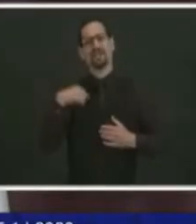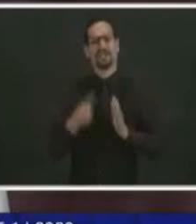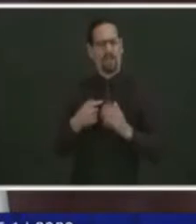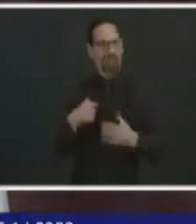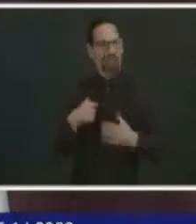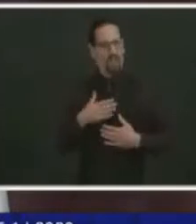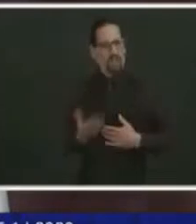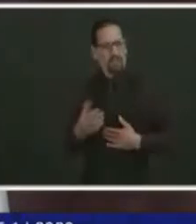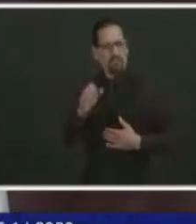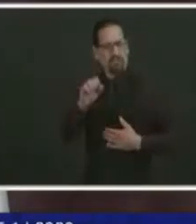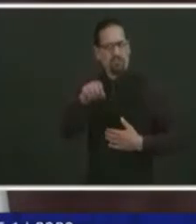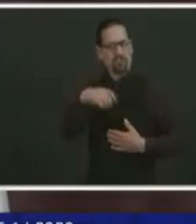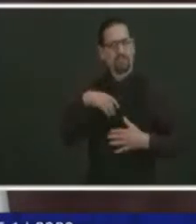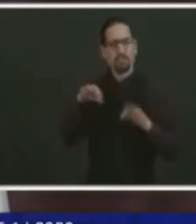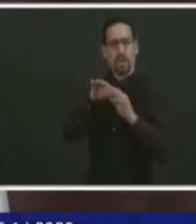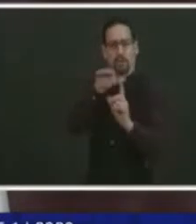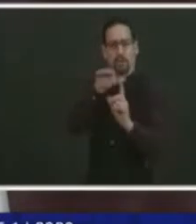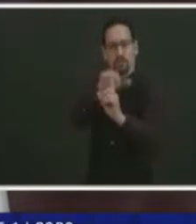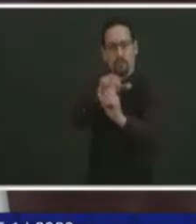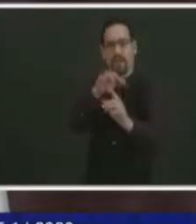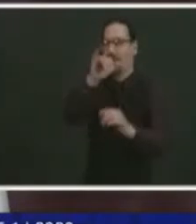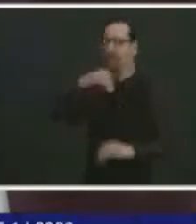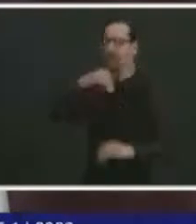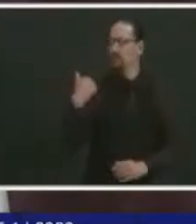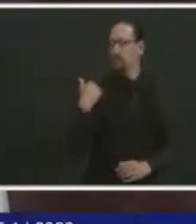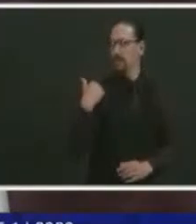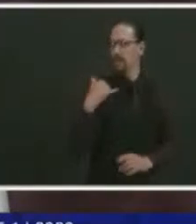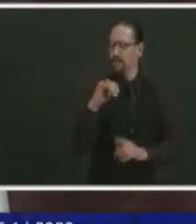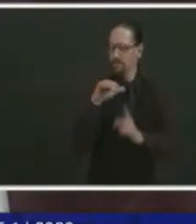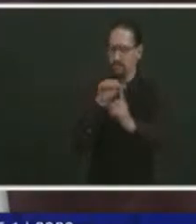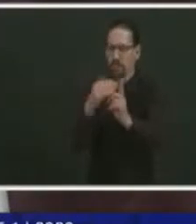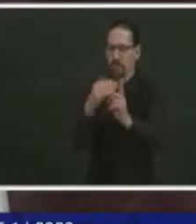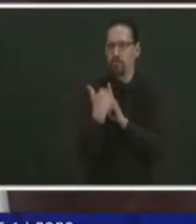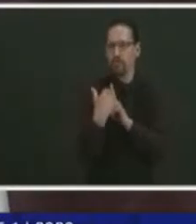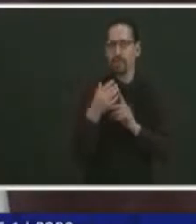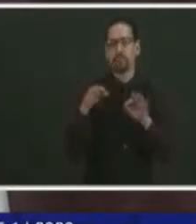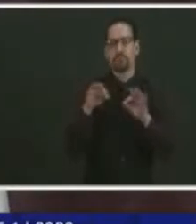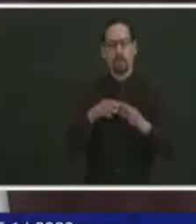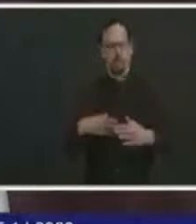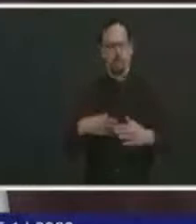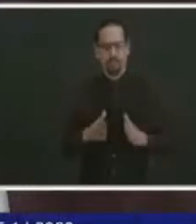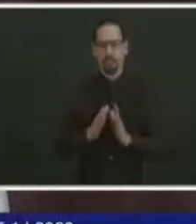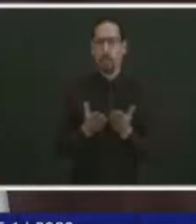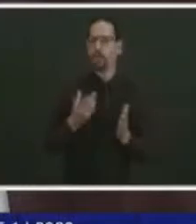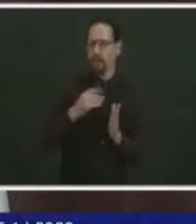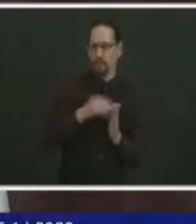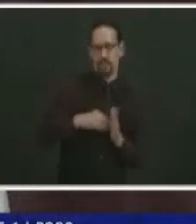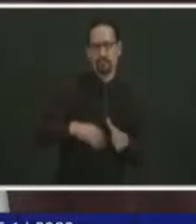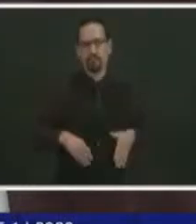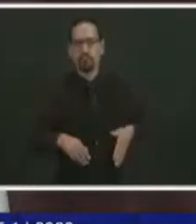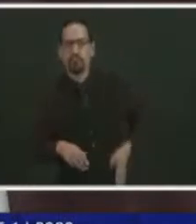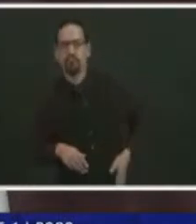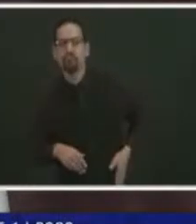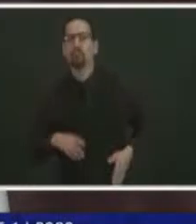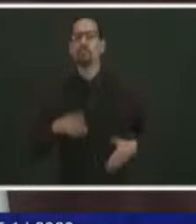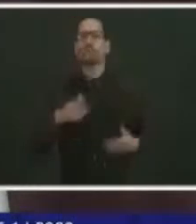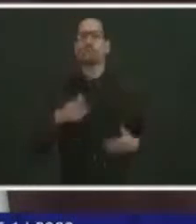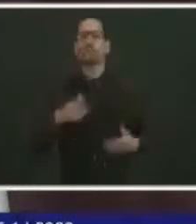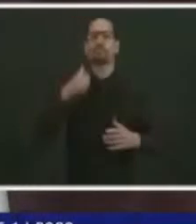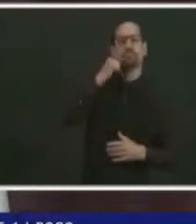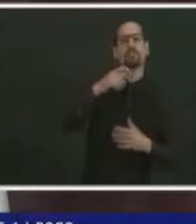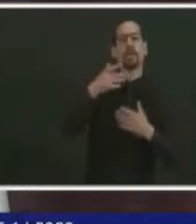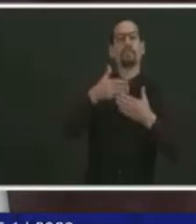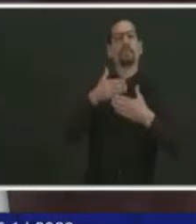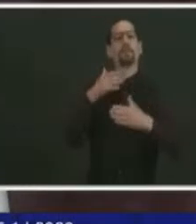am to you. Grab the notebook, put it in a prominent place in your life, and take a couple of minutes at the end of the day to write down the people you were with.